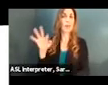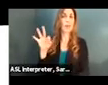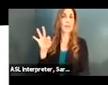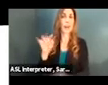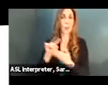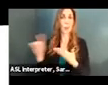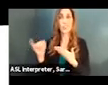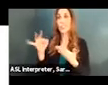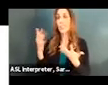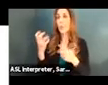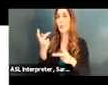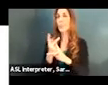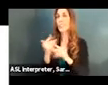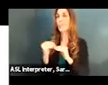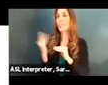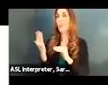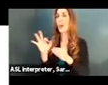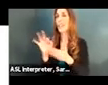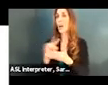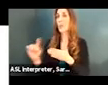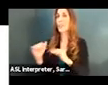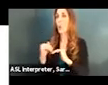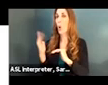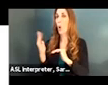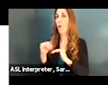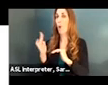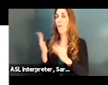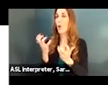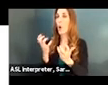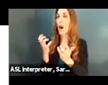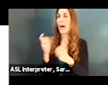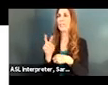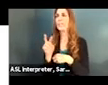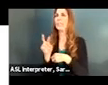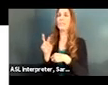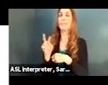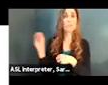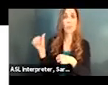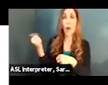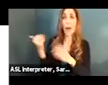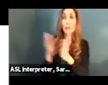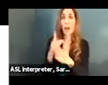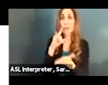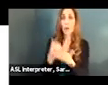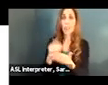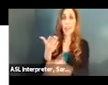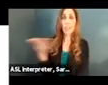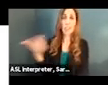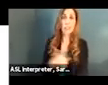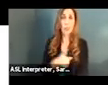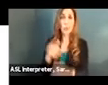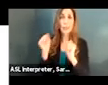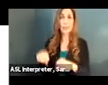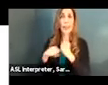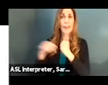to keep something for more than 9 weeks, and nobody else has requested it, we can extend that.